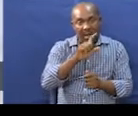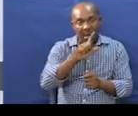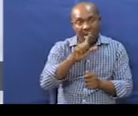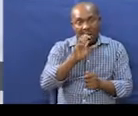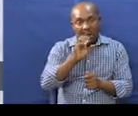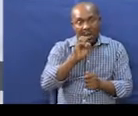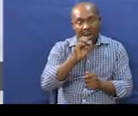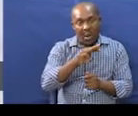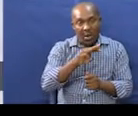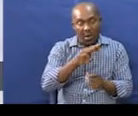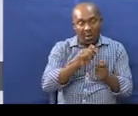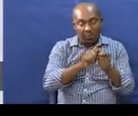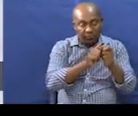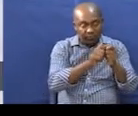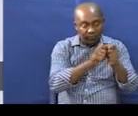and finally